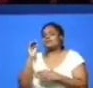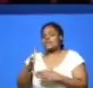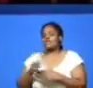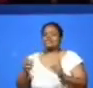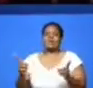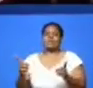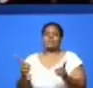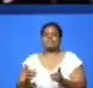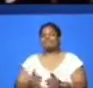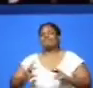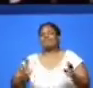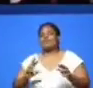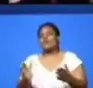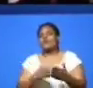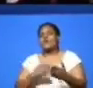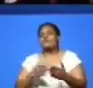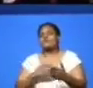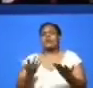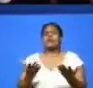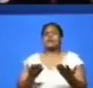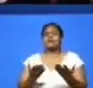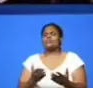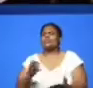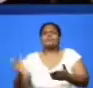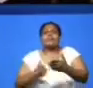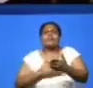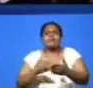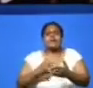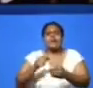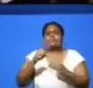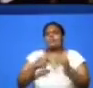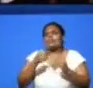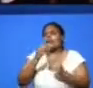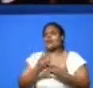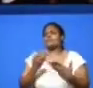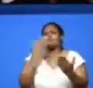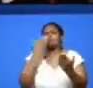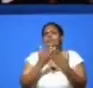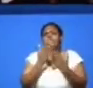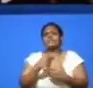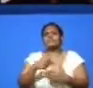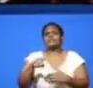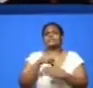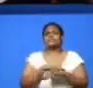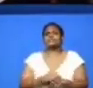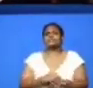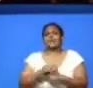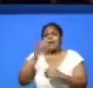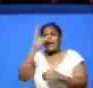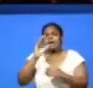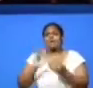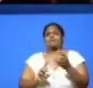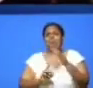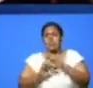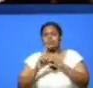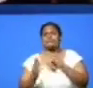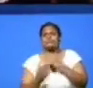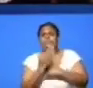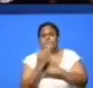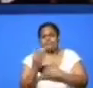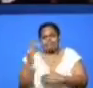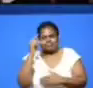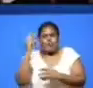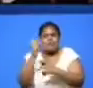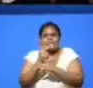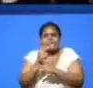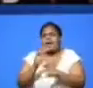He woke you up this morning. I'm not asking you, I'm telling you, God woke you up this morning. I don't care